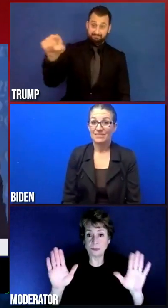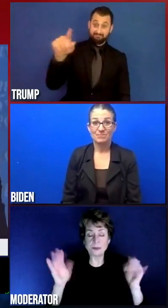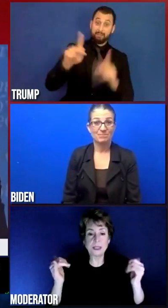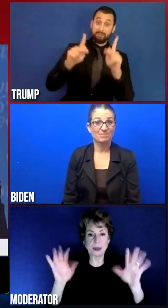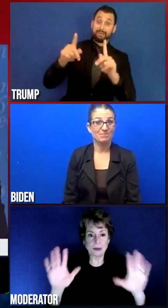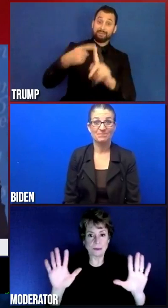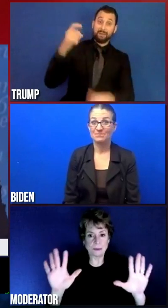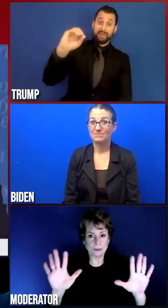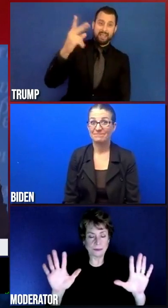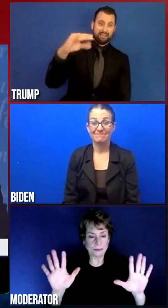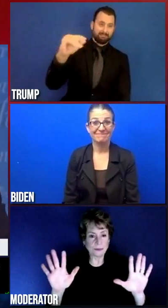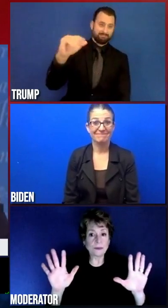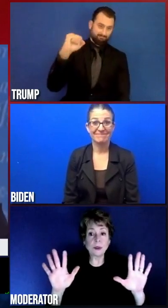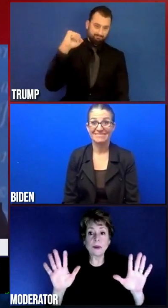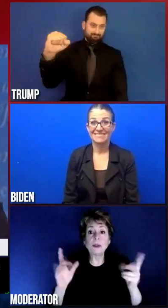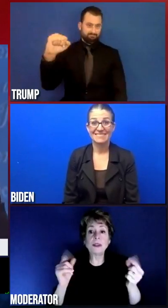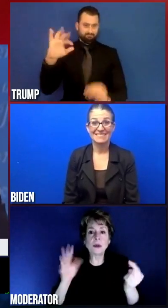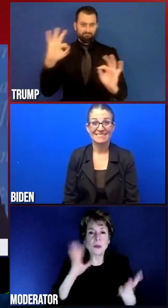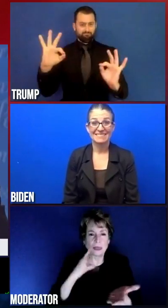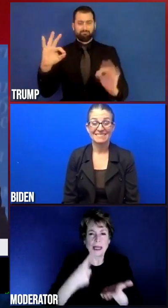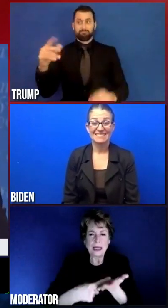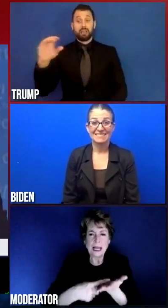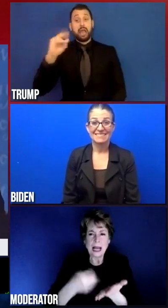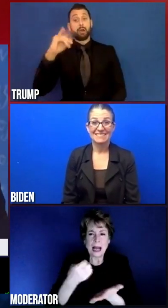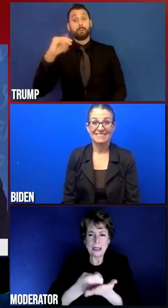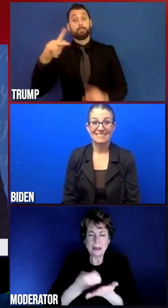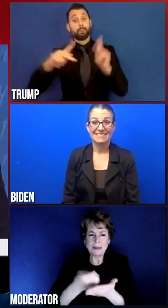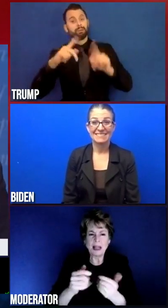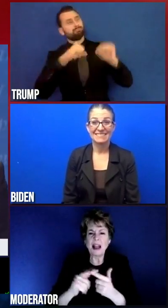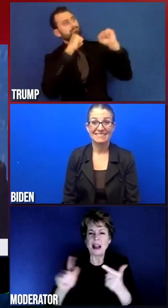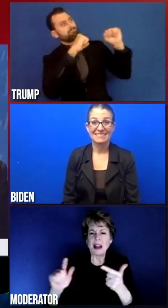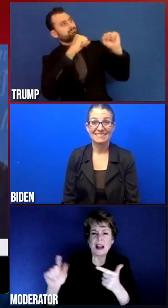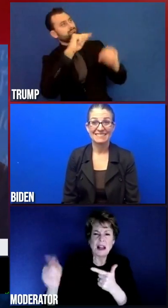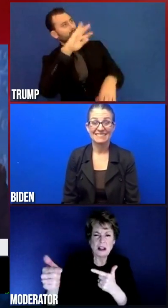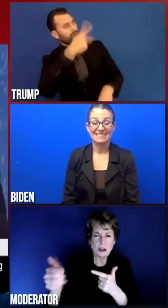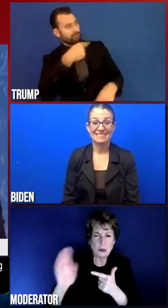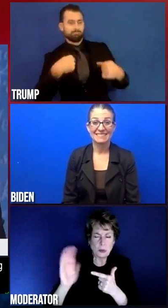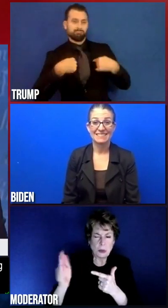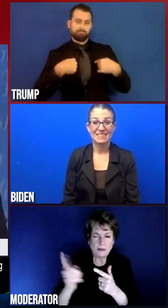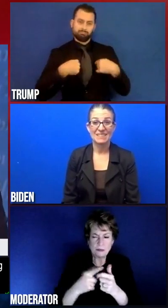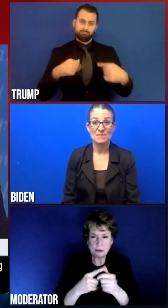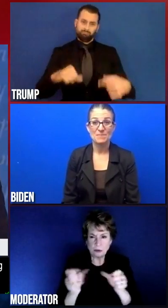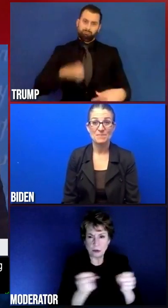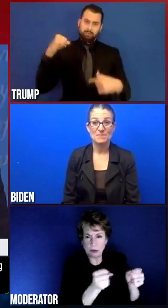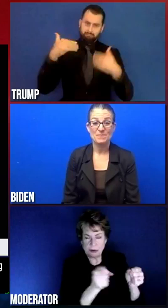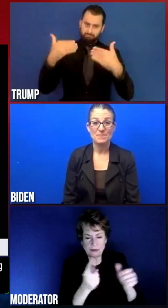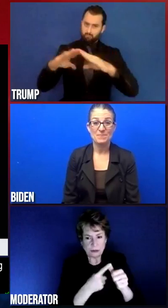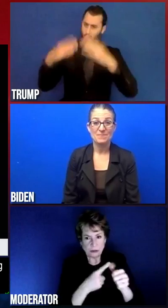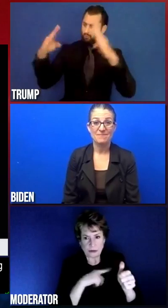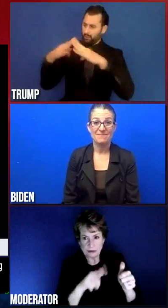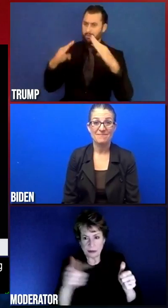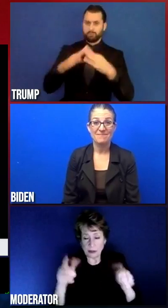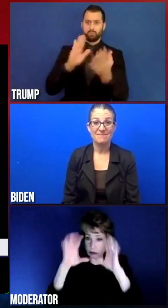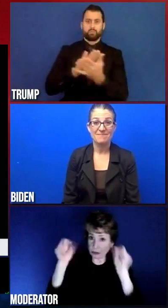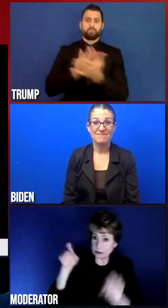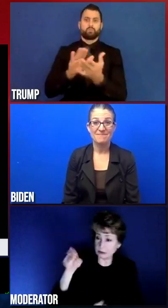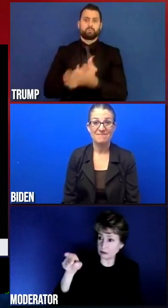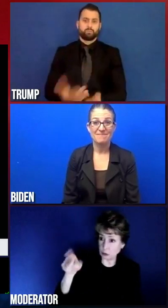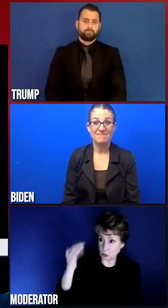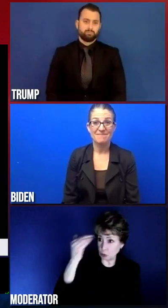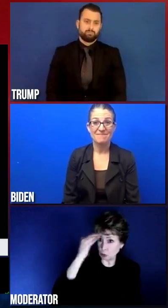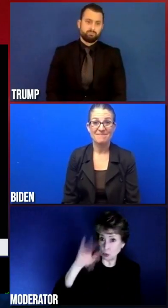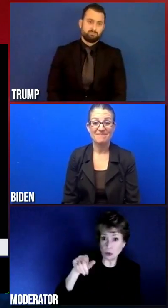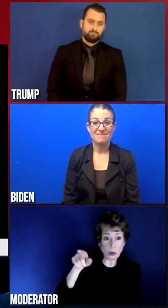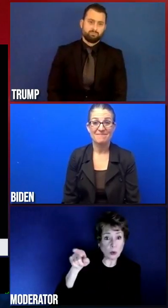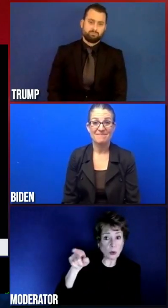economic plans going forward in a moment. But first, Mr. President, as you well know, there's a new report that in 2016, the year you